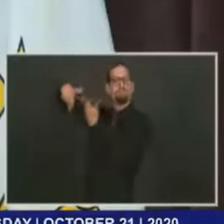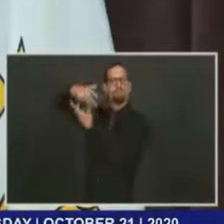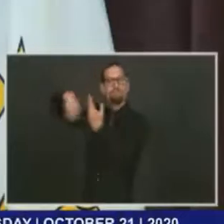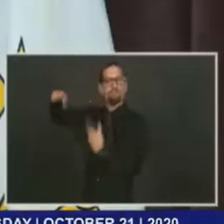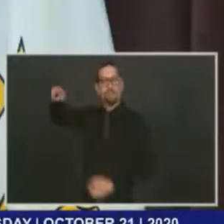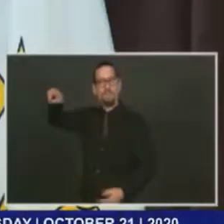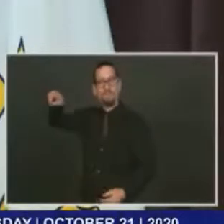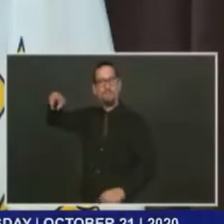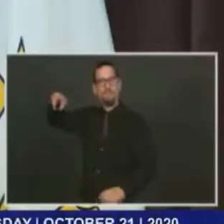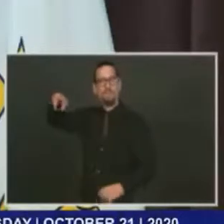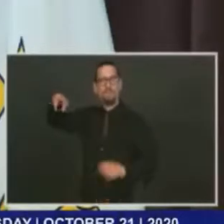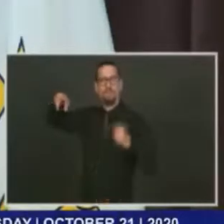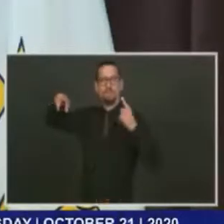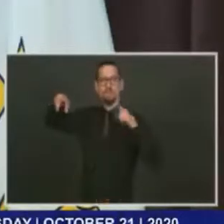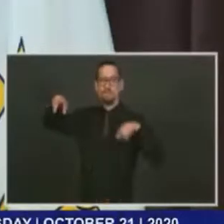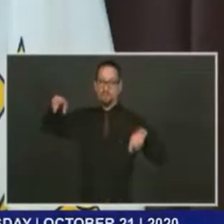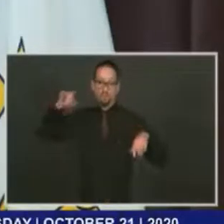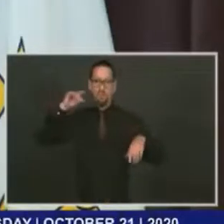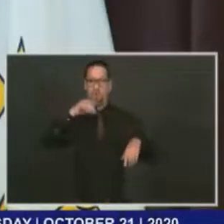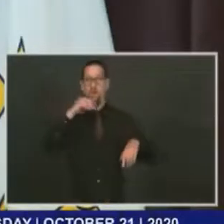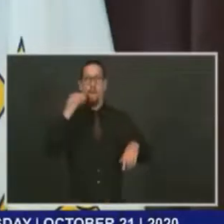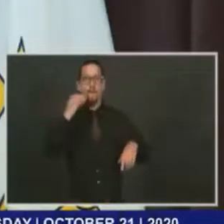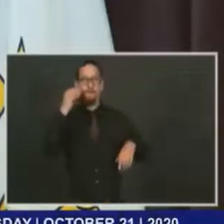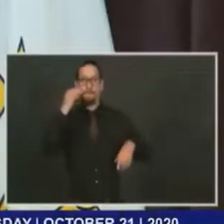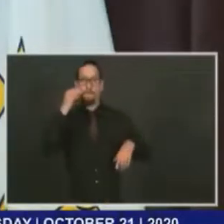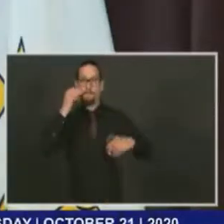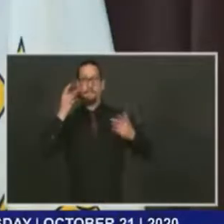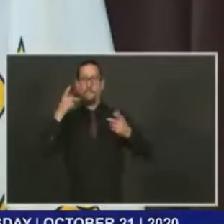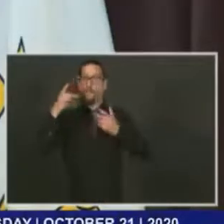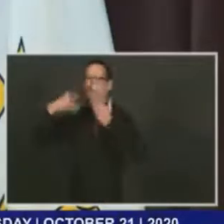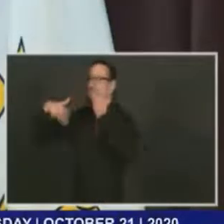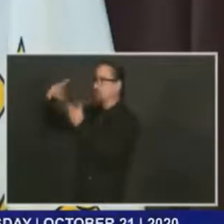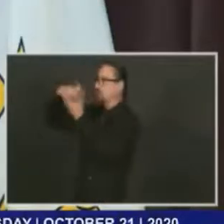becoming positive, and then the child becoming positive. It's